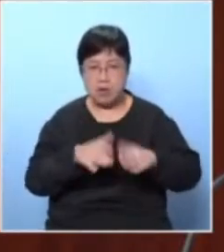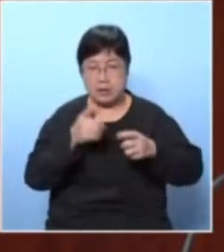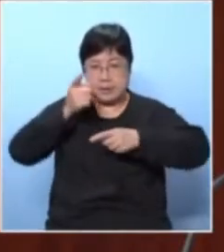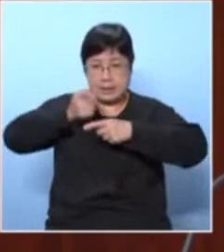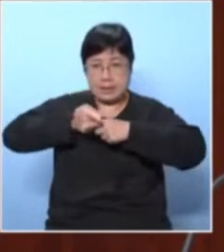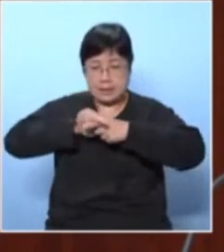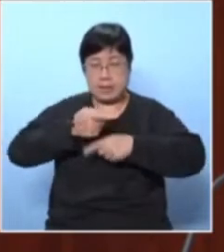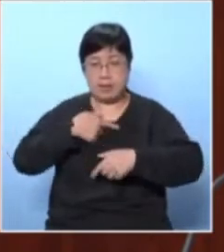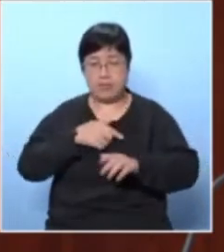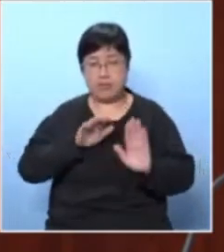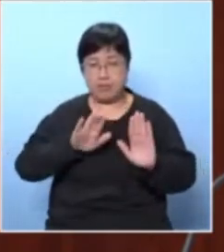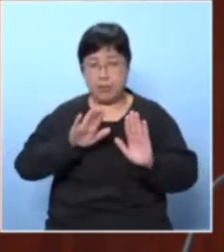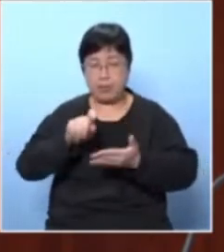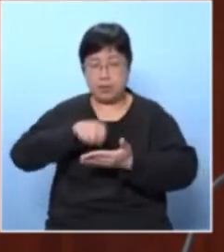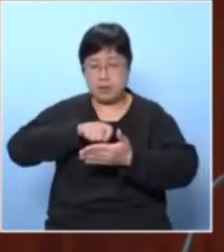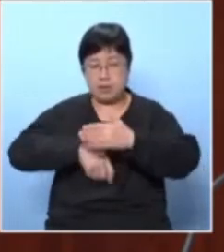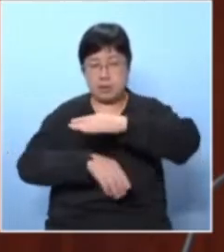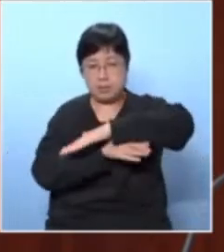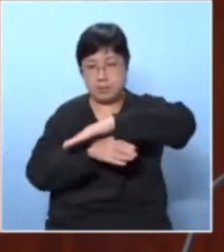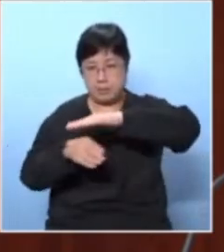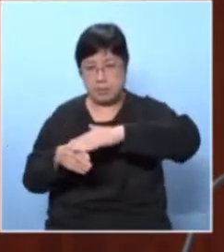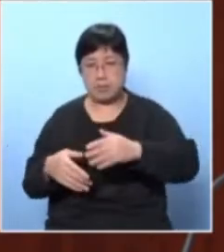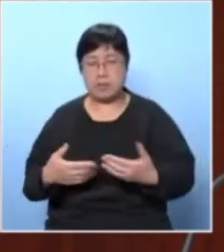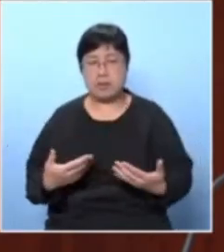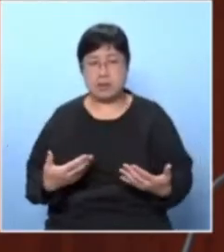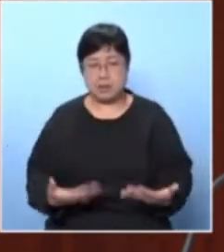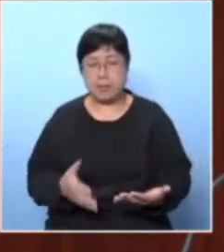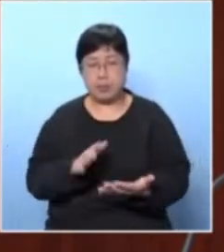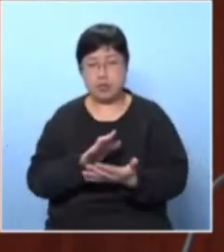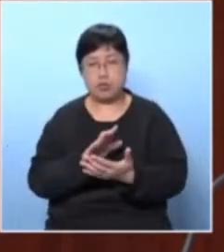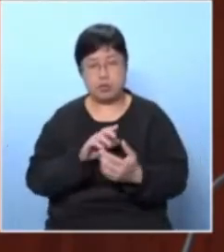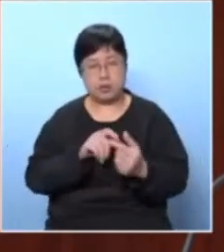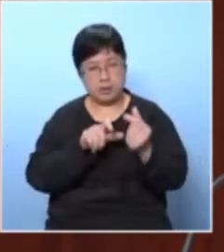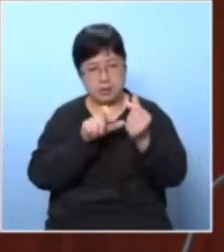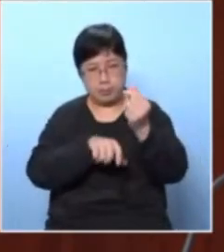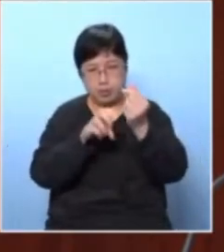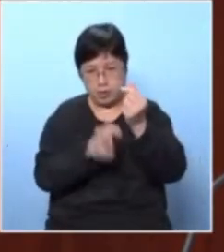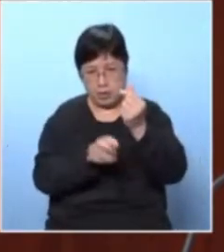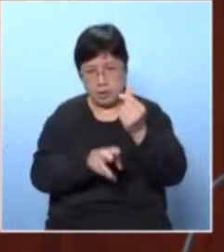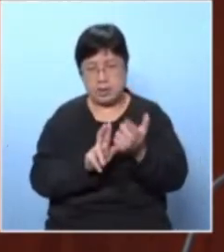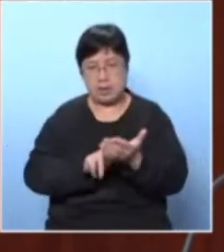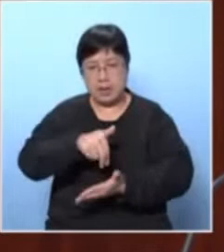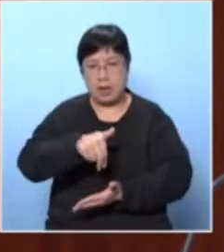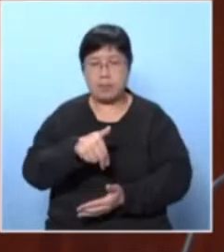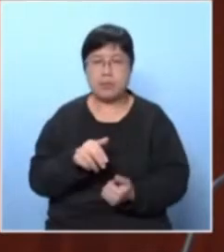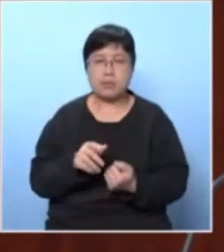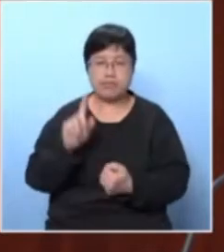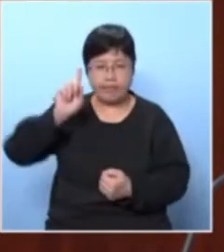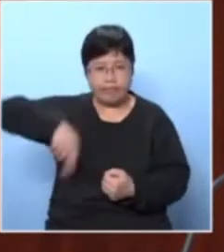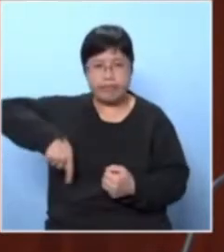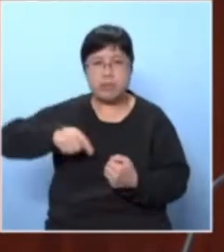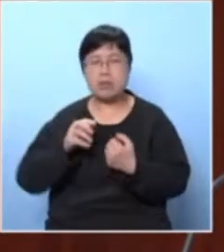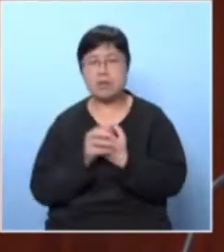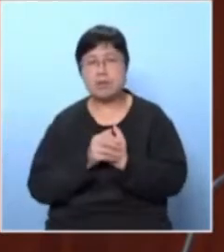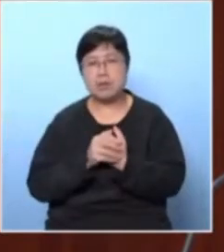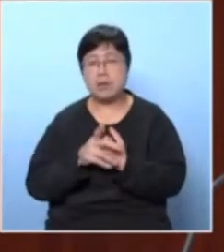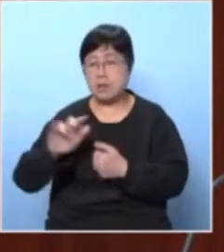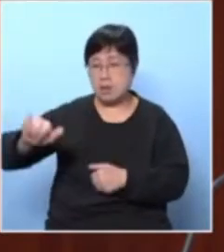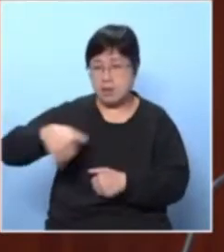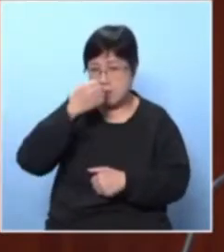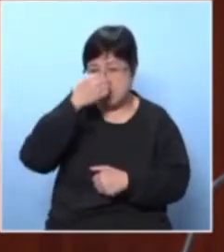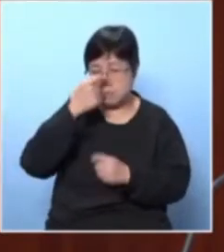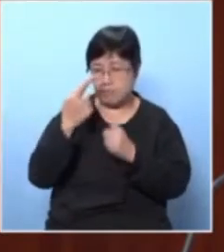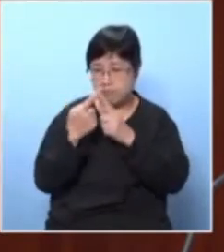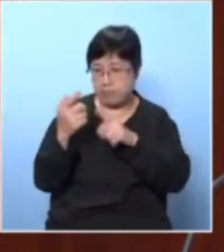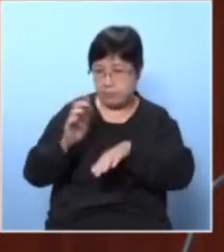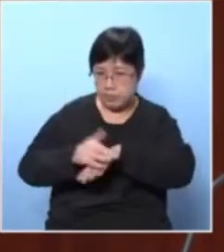be established by the end of this month. The office will provide support for incoming talents and follow up with their development and needs after